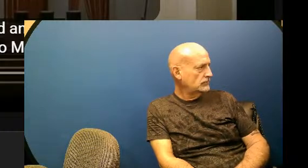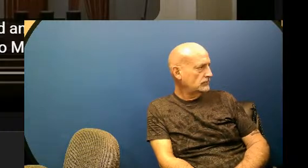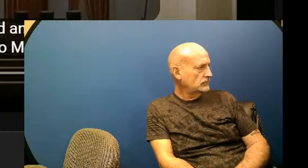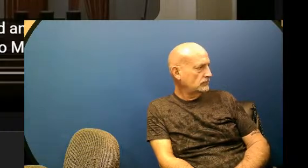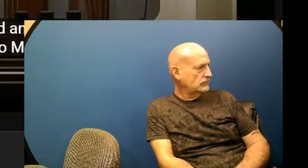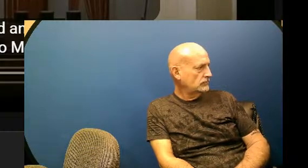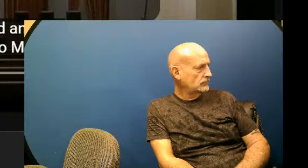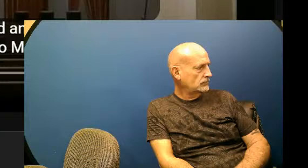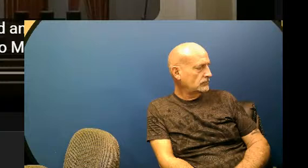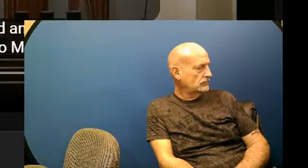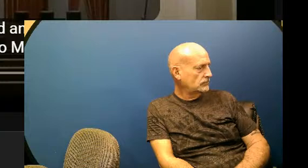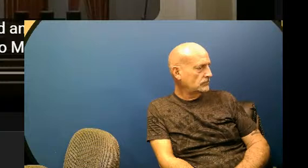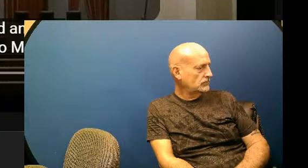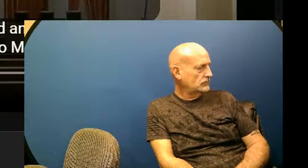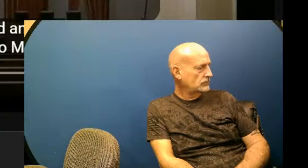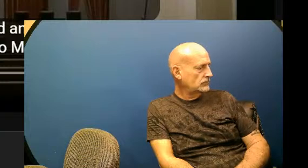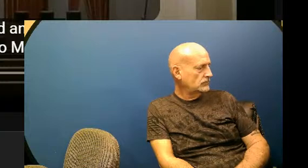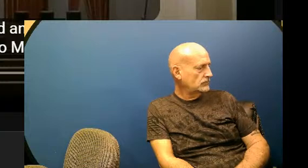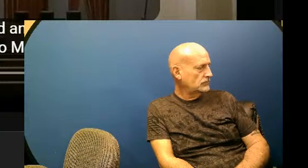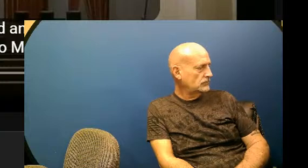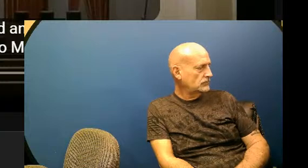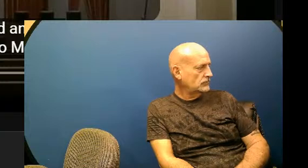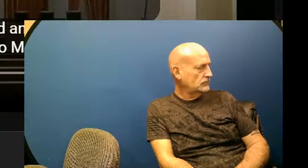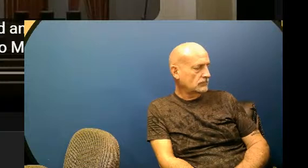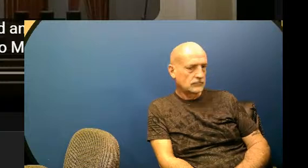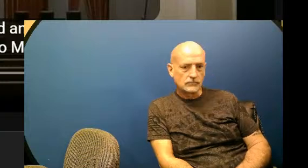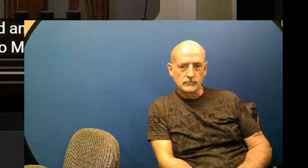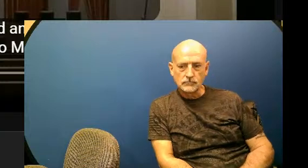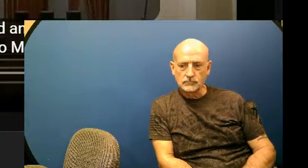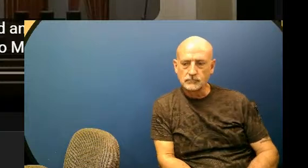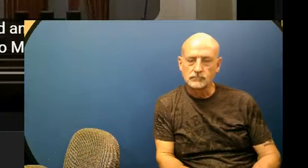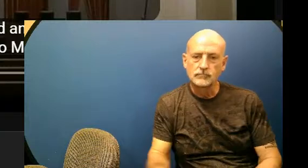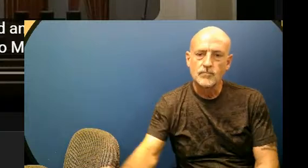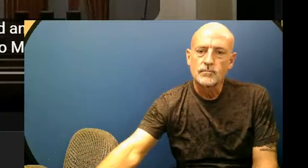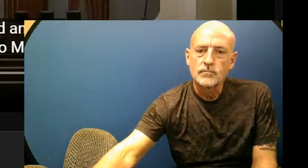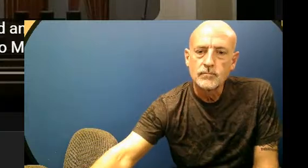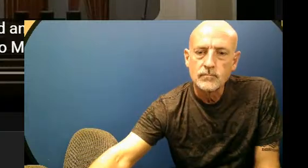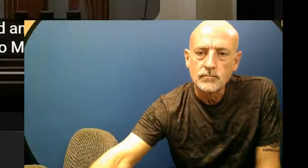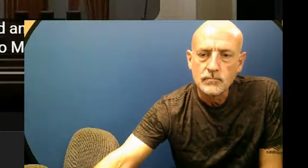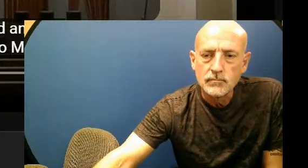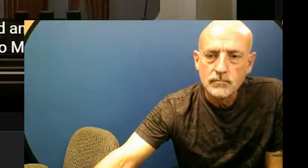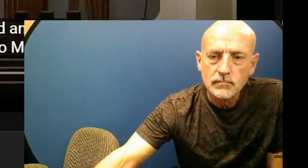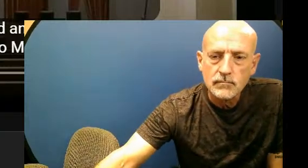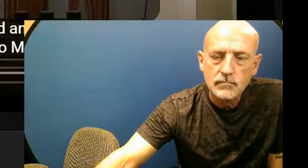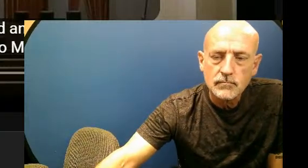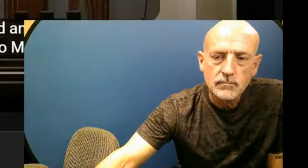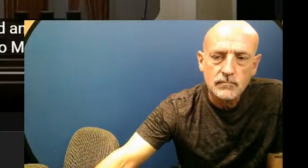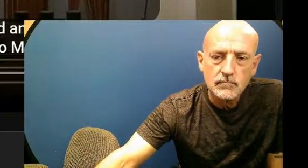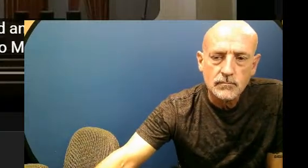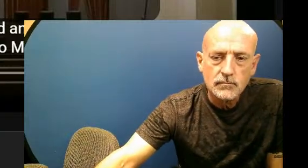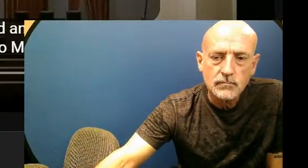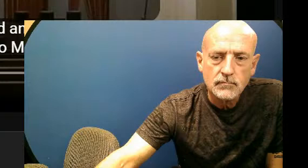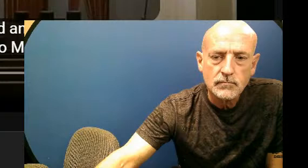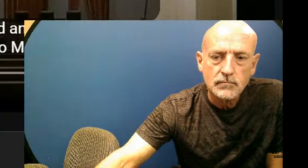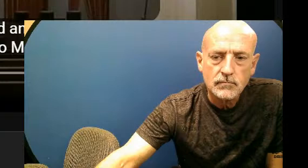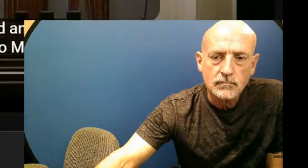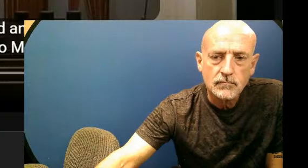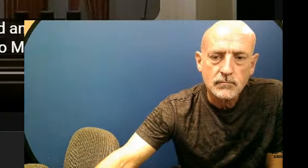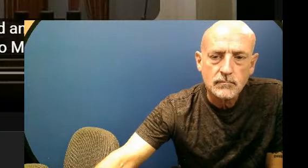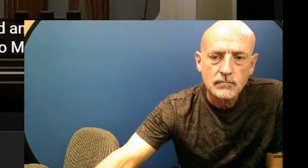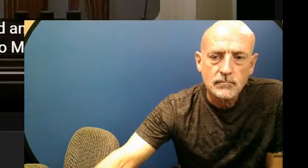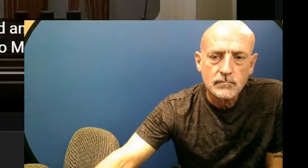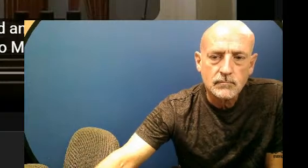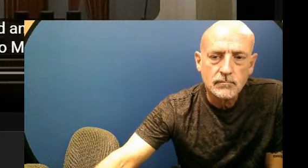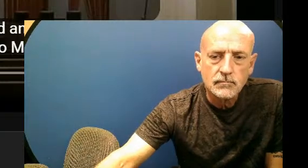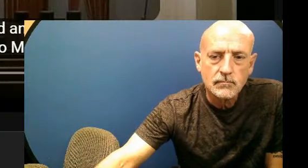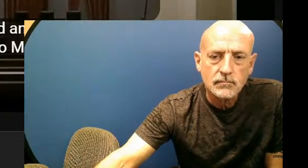other places. Are you saying those are not compelling government interests? I am 100% saying that content